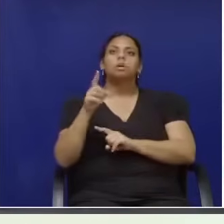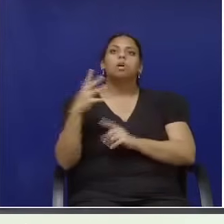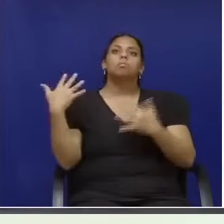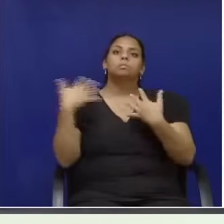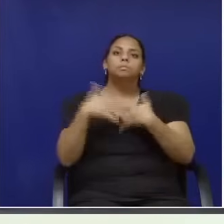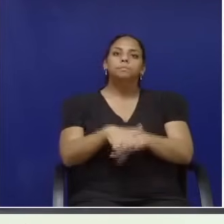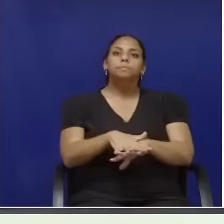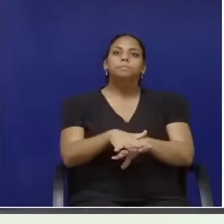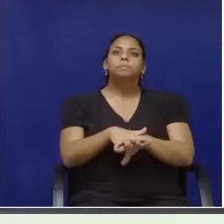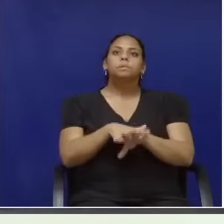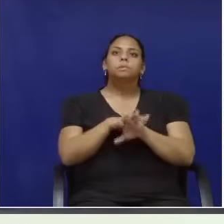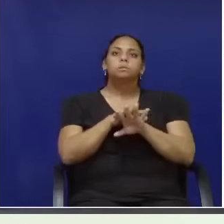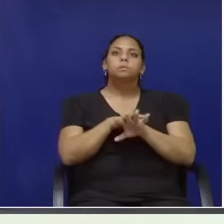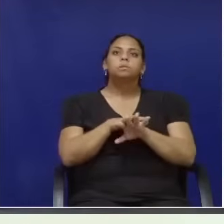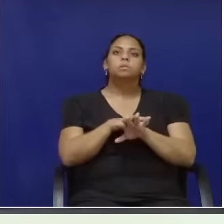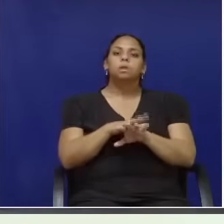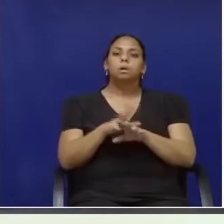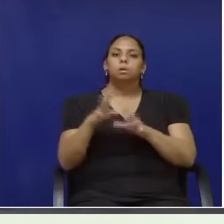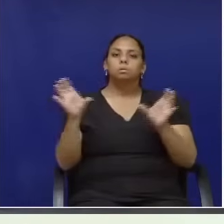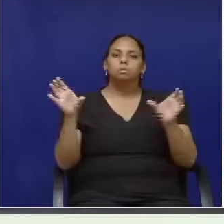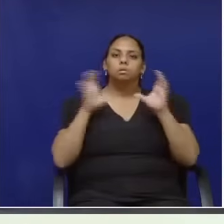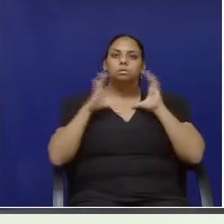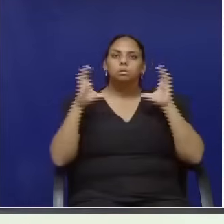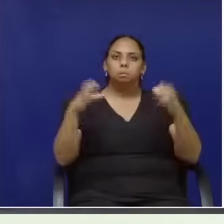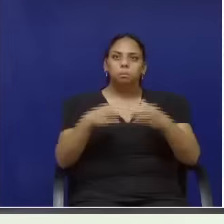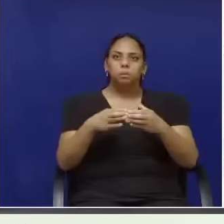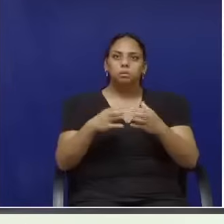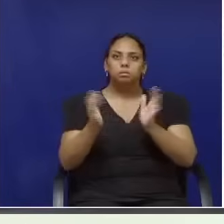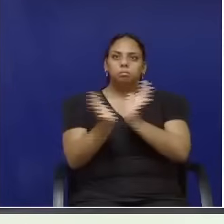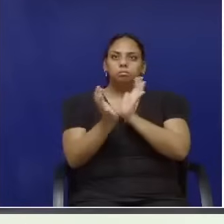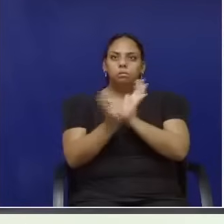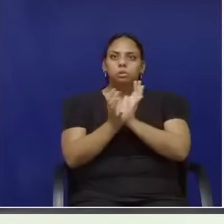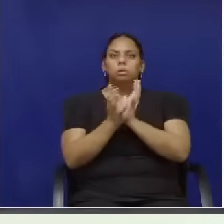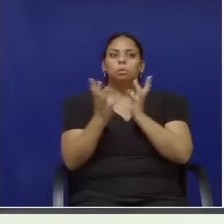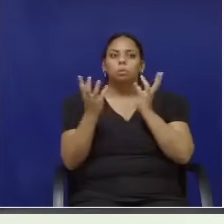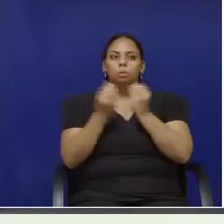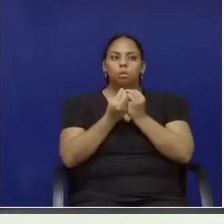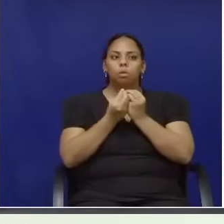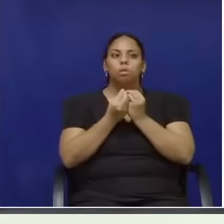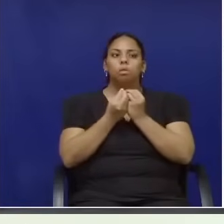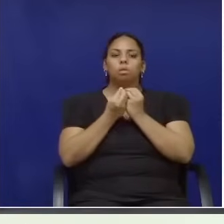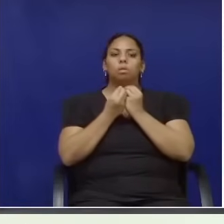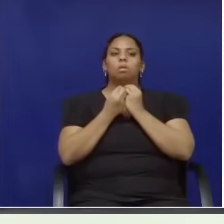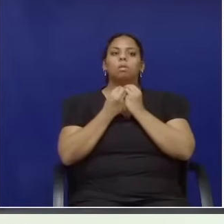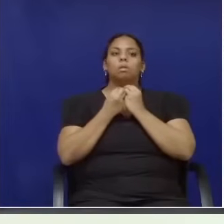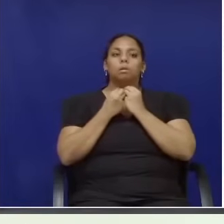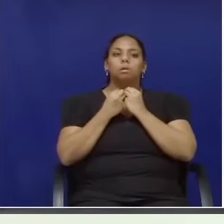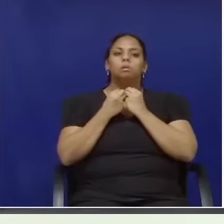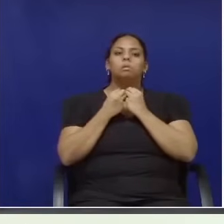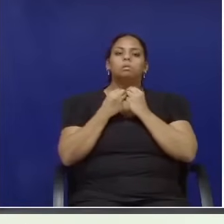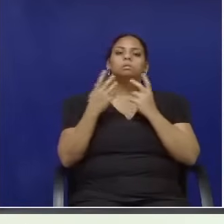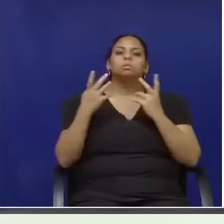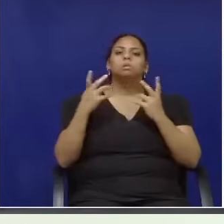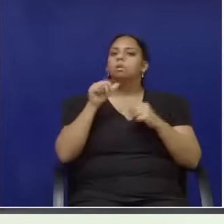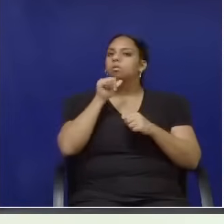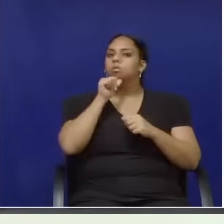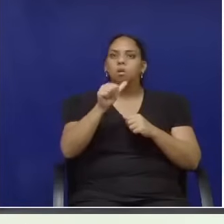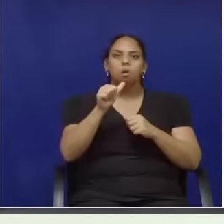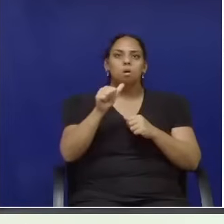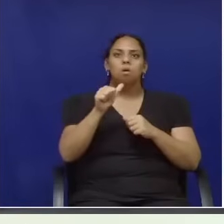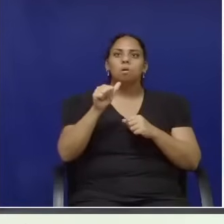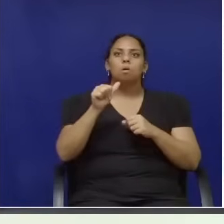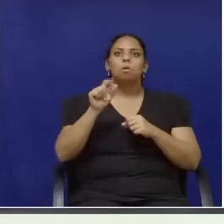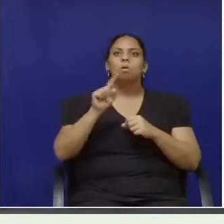Integrated Resource Committee meeting. With regard to KZN, no requests were